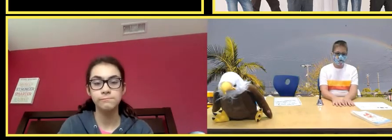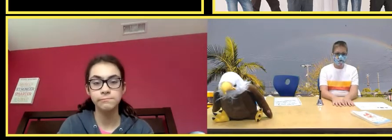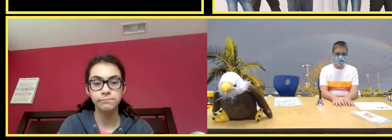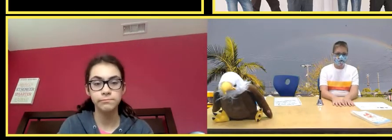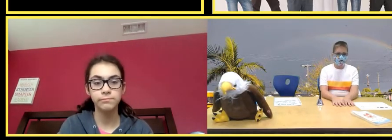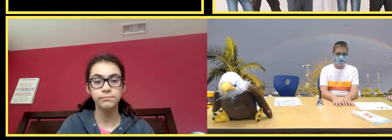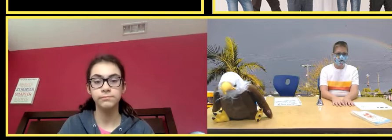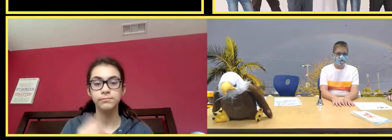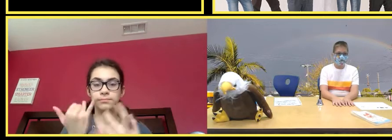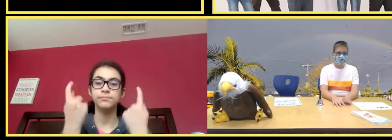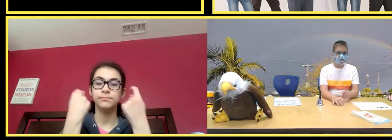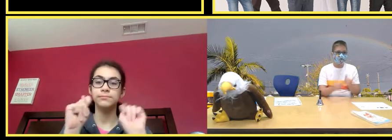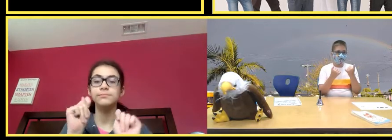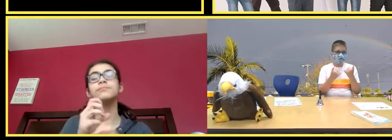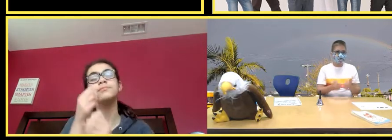Now you try.